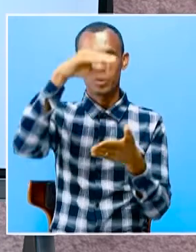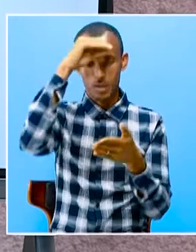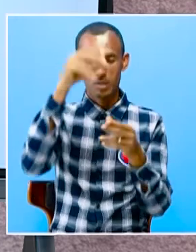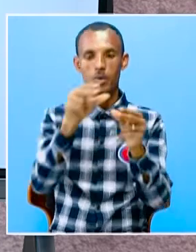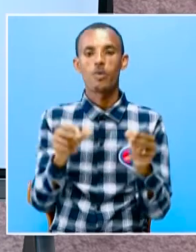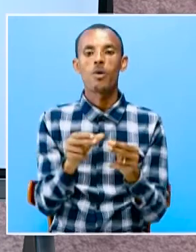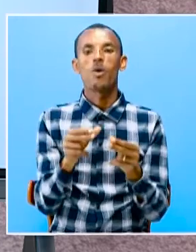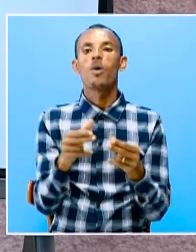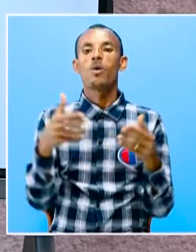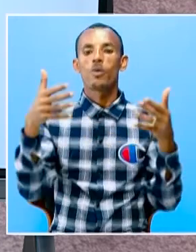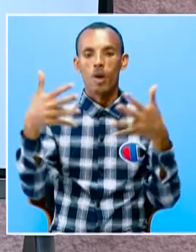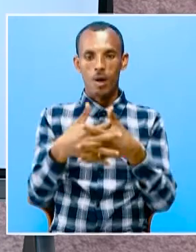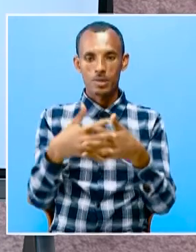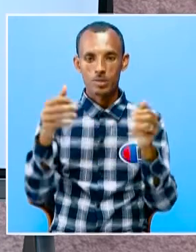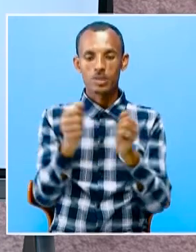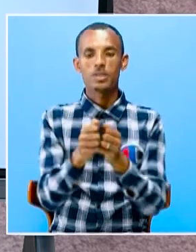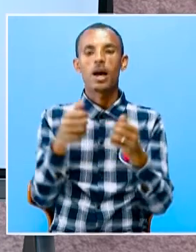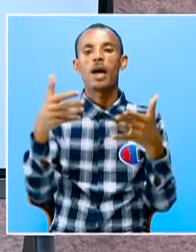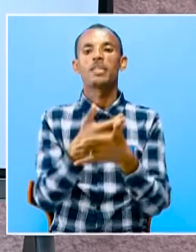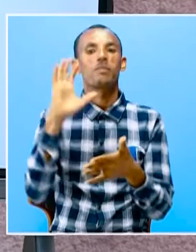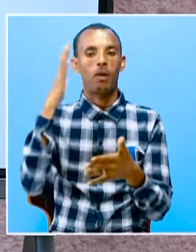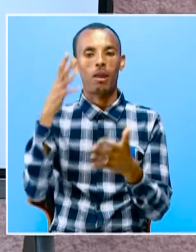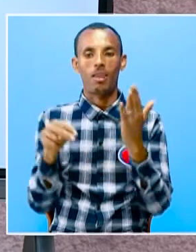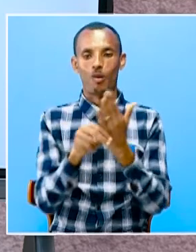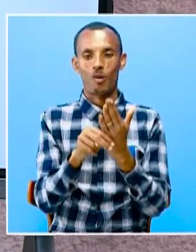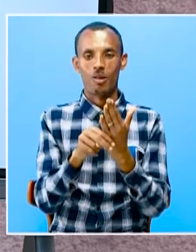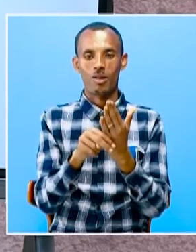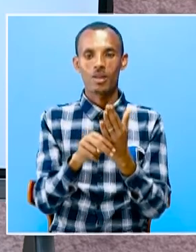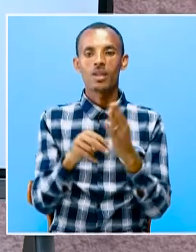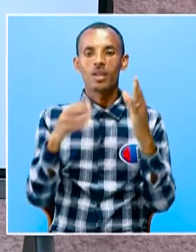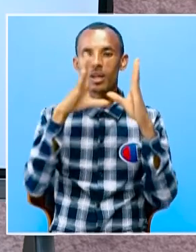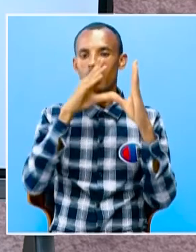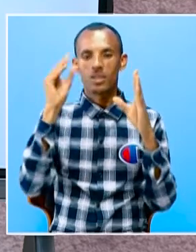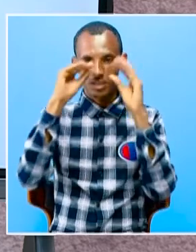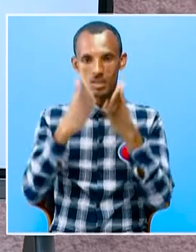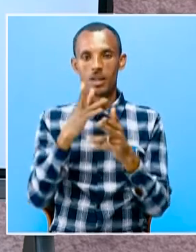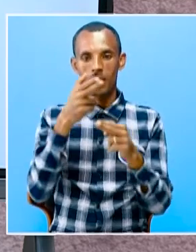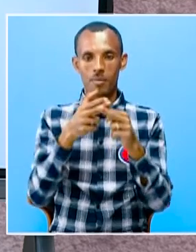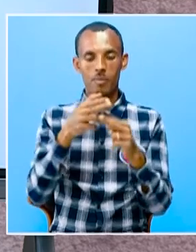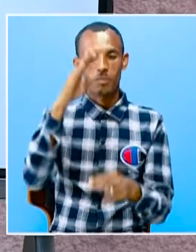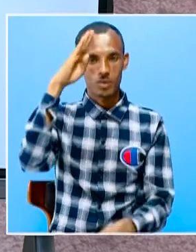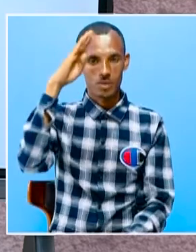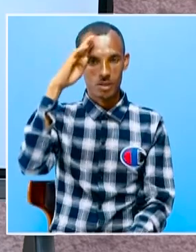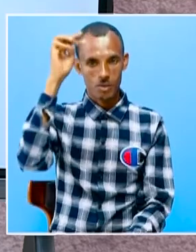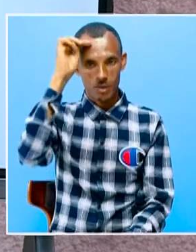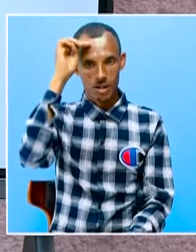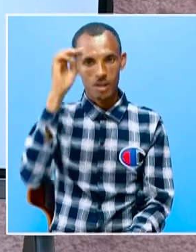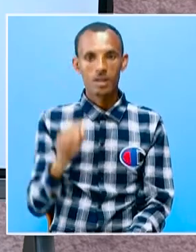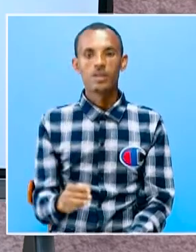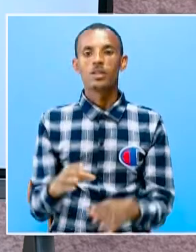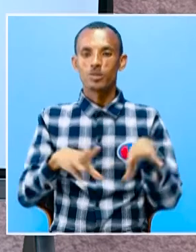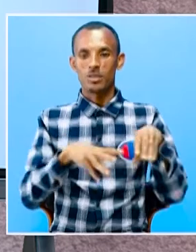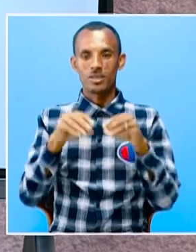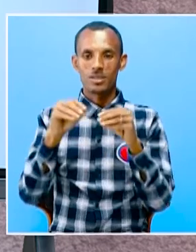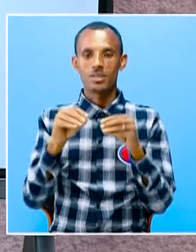Administration Education Bureau in collaboration with Addis Media Network, and I am Bezuna Makonnen.